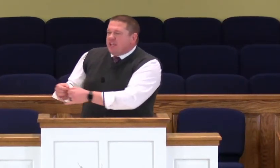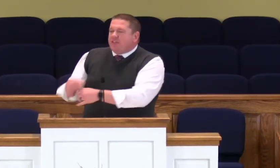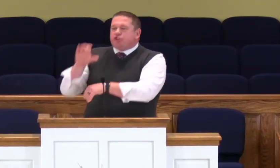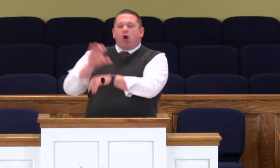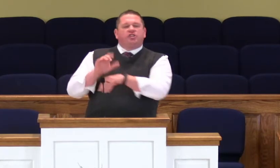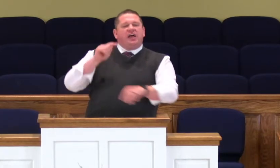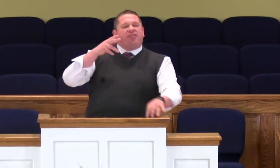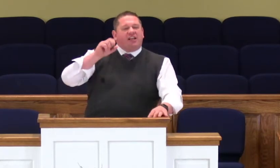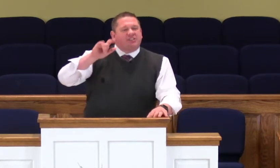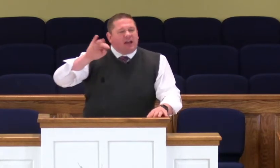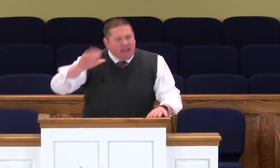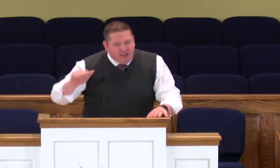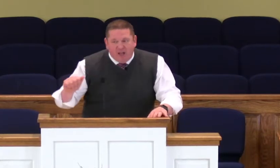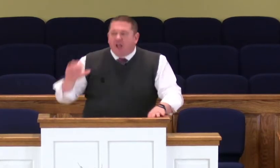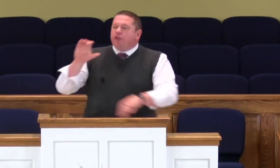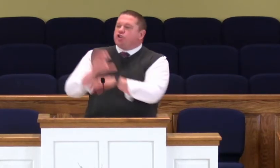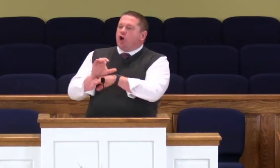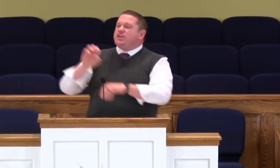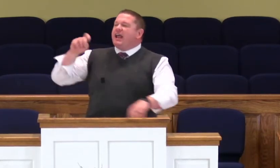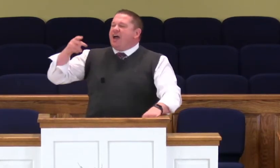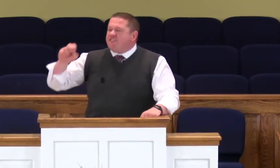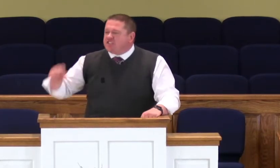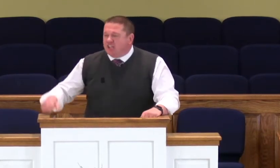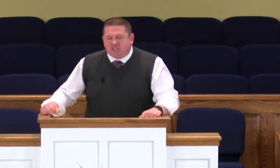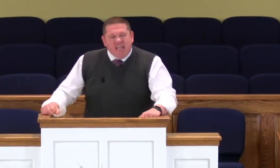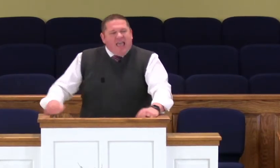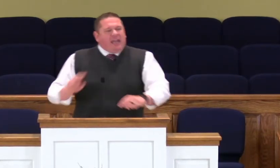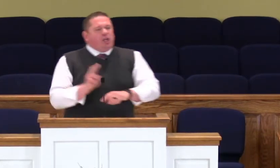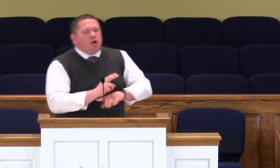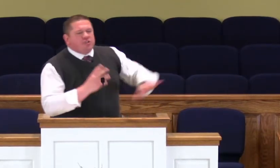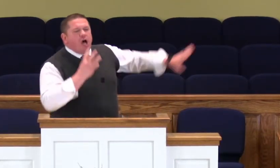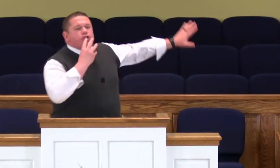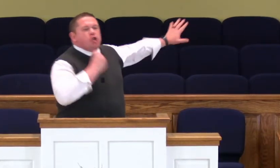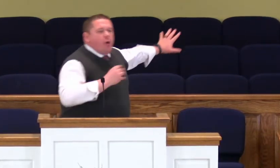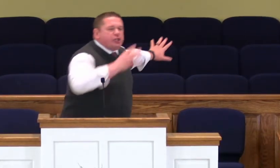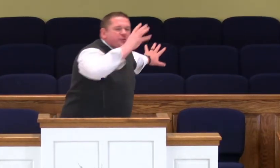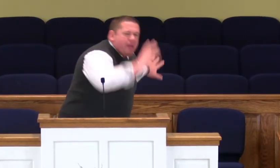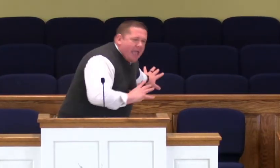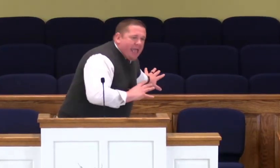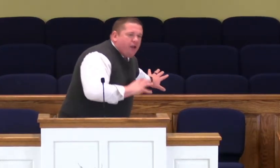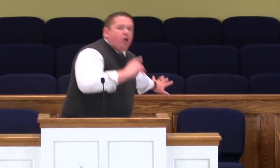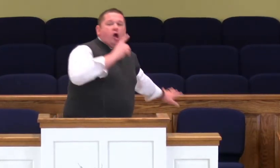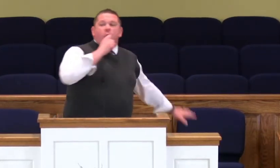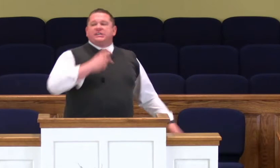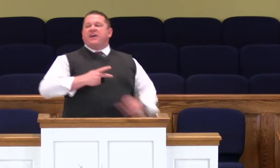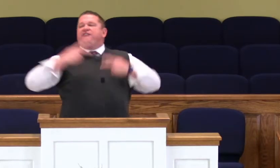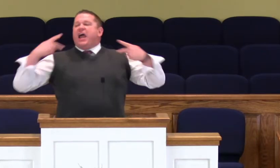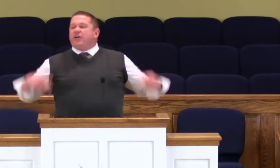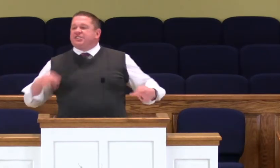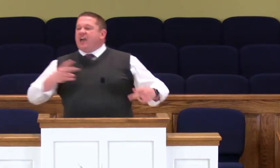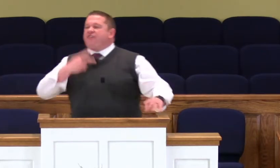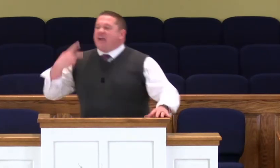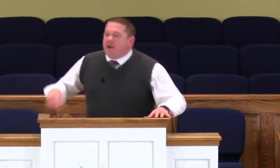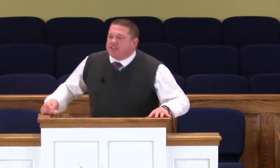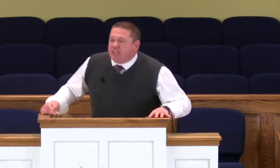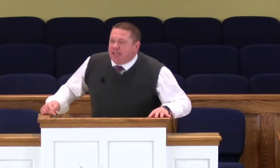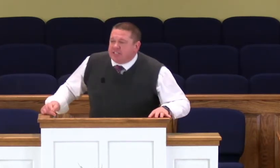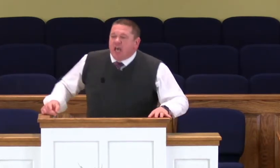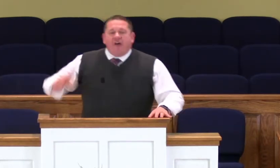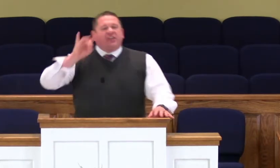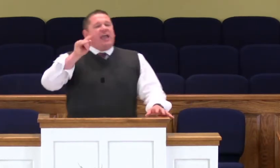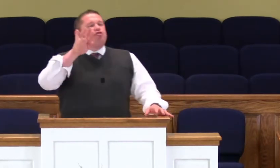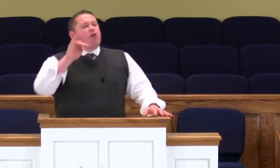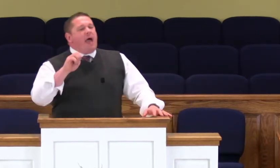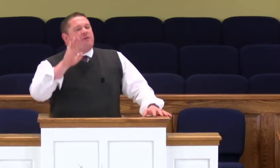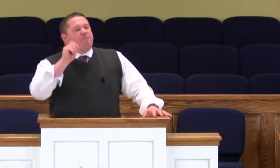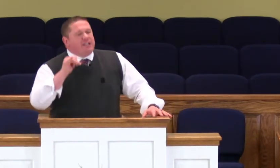individuals, the church at Thessalonica, the church at Ephesus, and He used a Jewish man who was a Pharisee of Pharisees